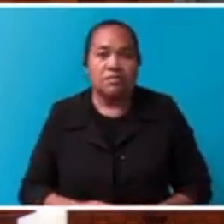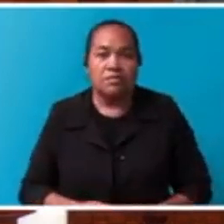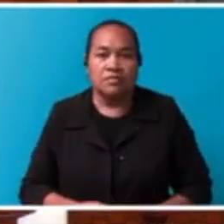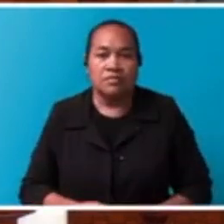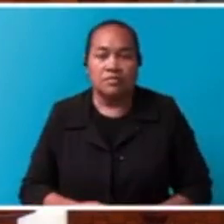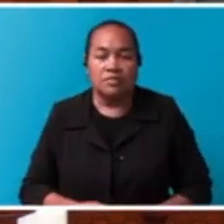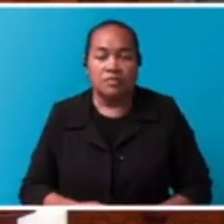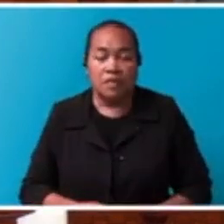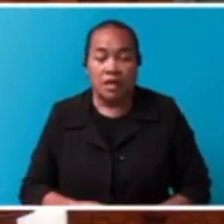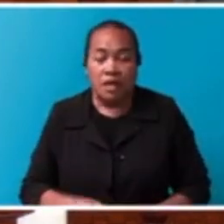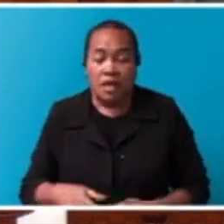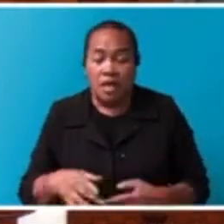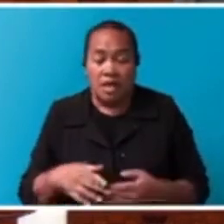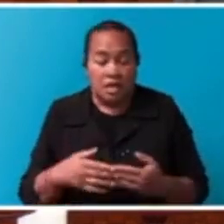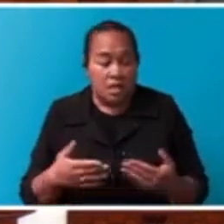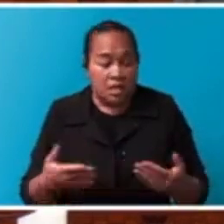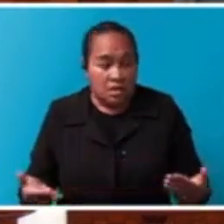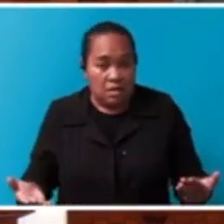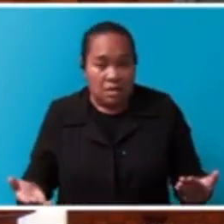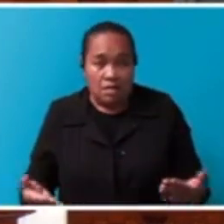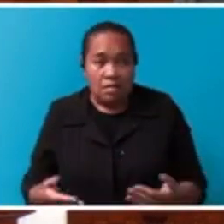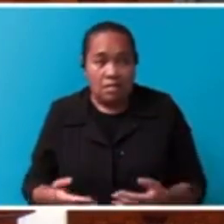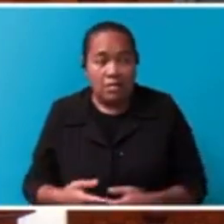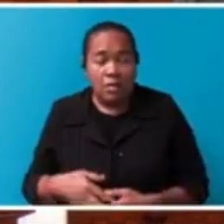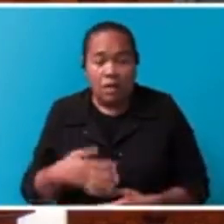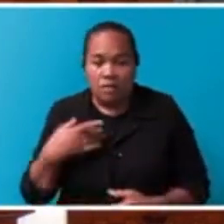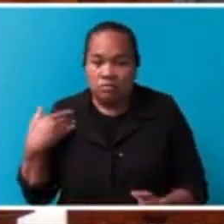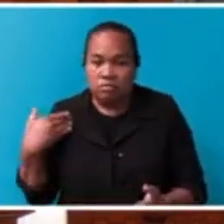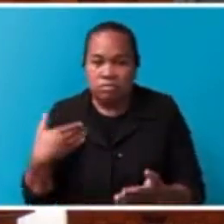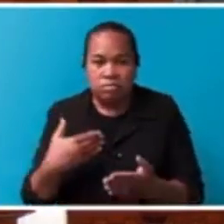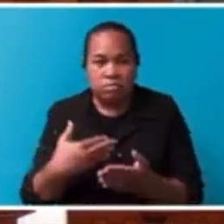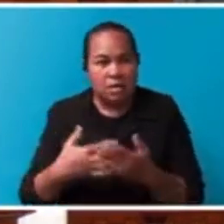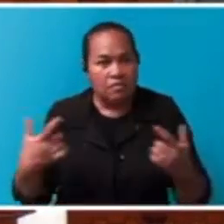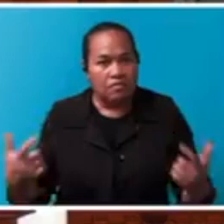En talahu durmasa tiko en dua na ngaunam bole.